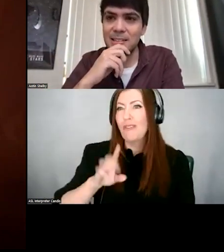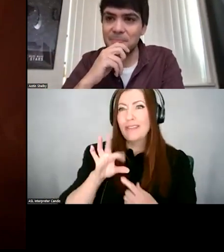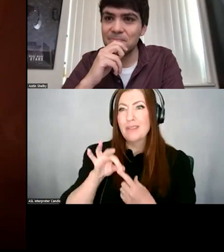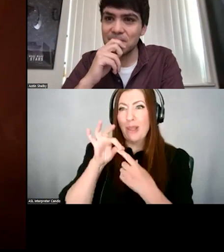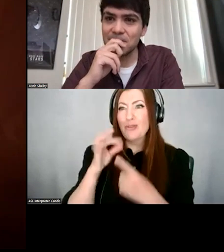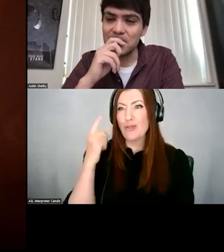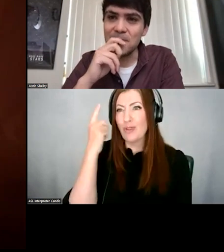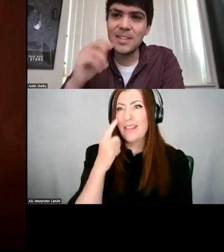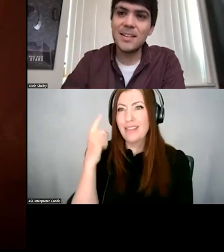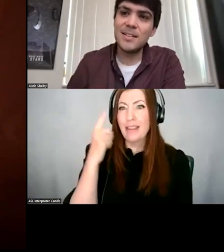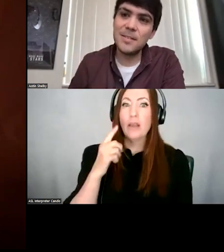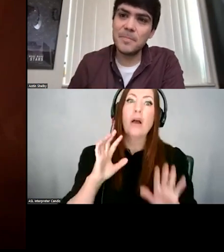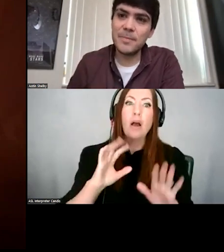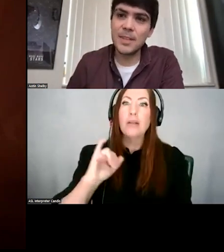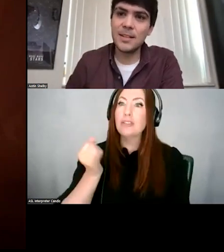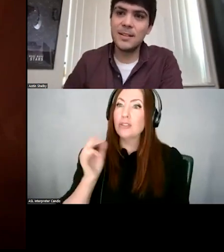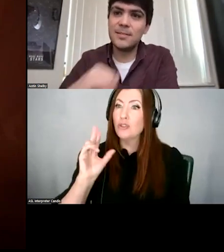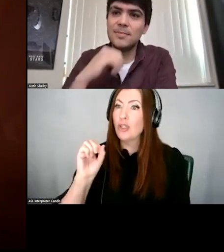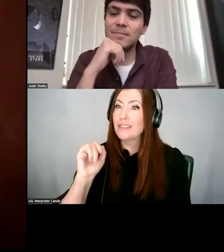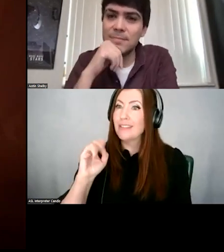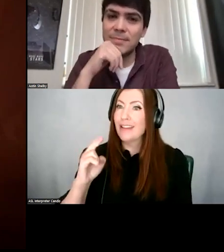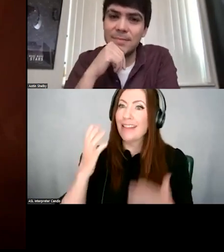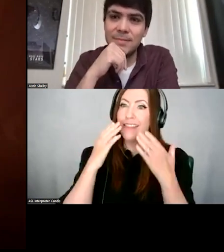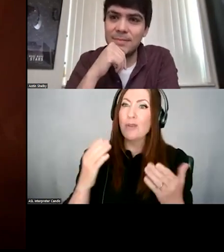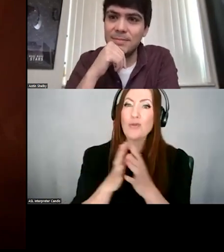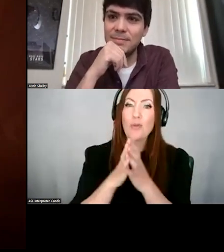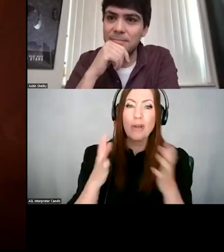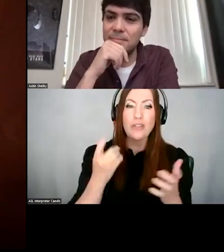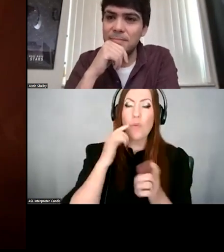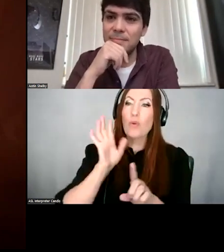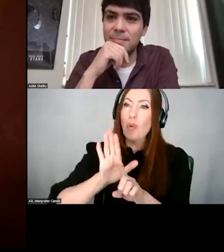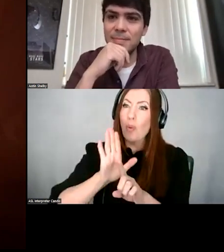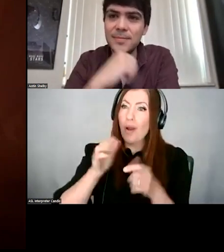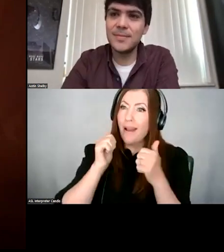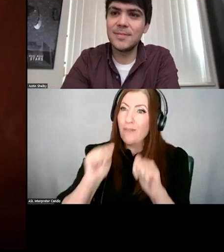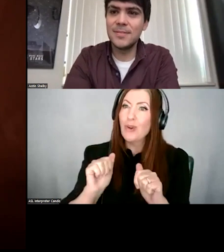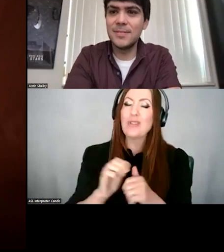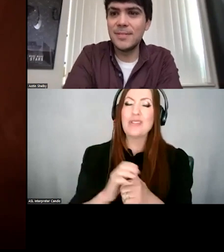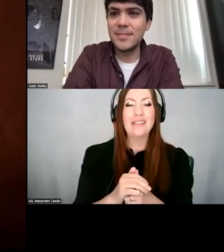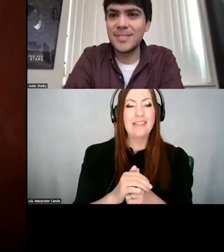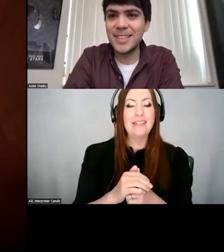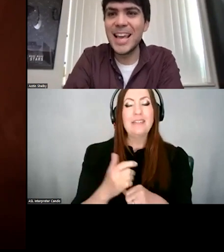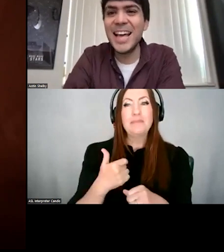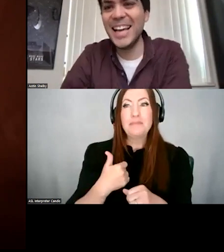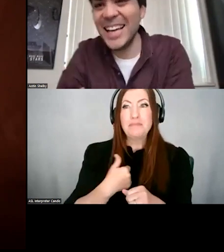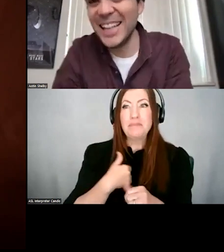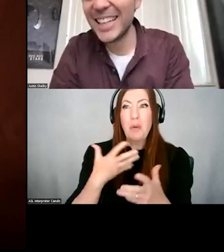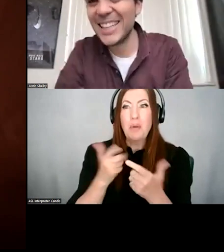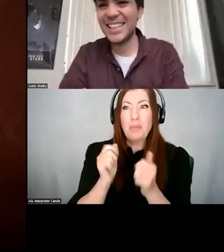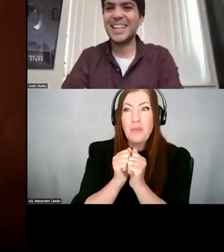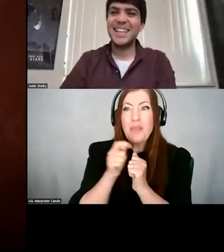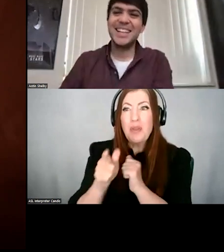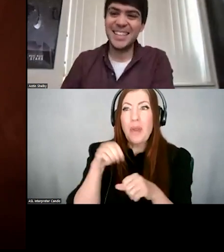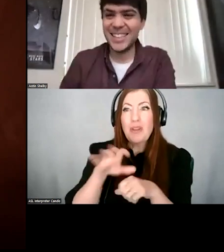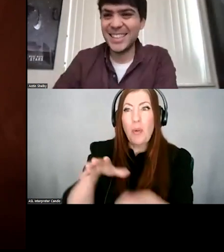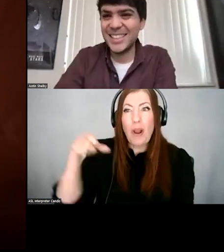think. Well, Justin, thank you so much for those efforts. I imagine I would have wanted to have been in your luggage.